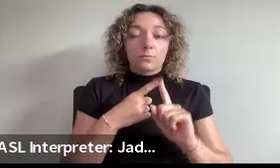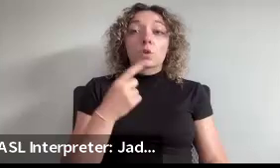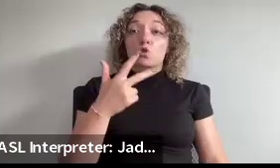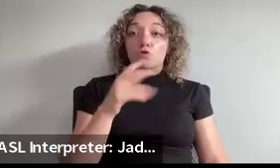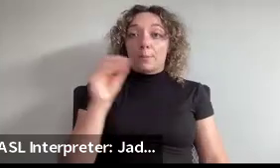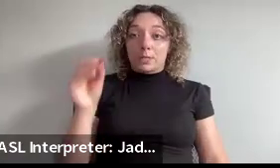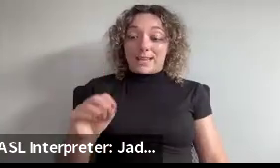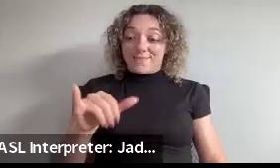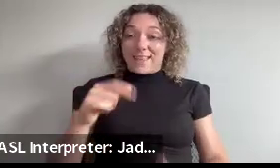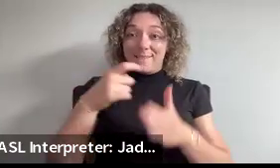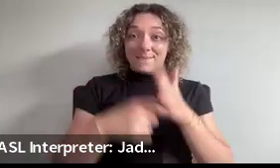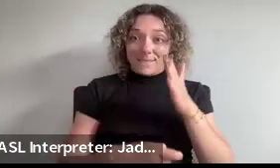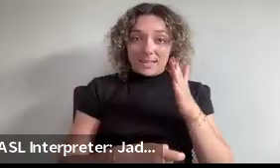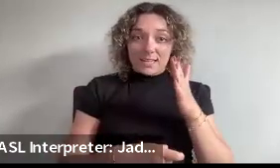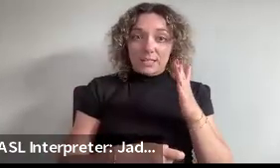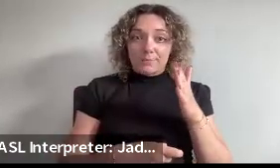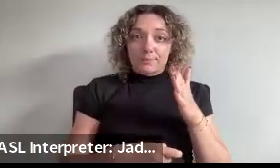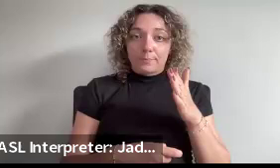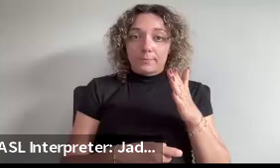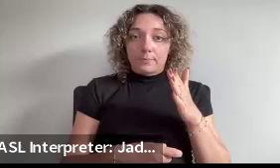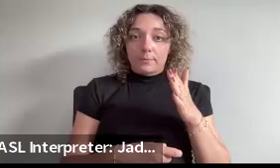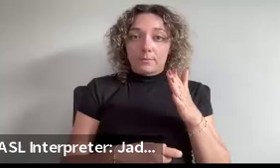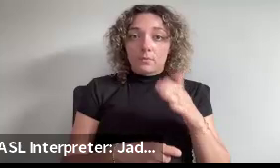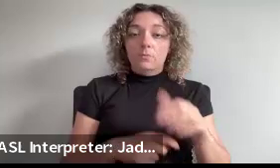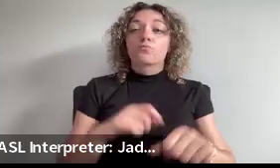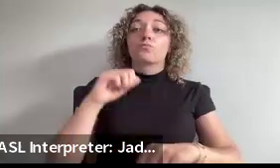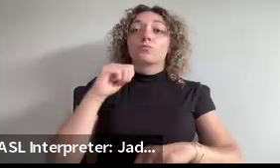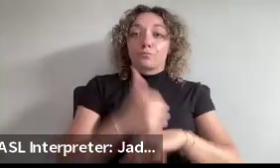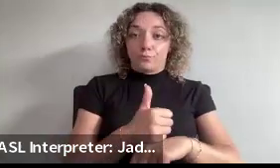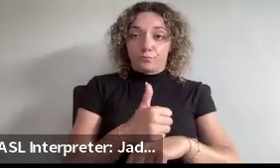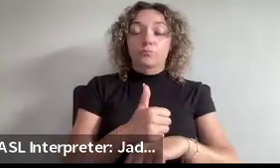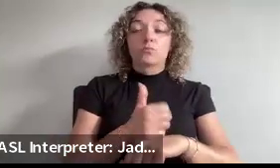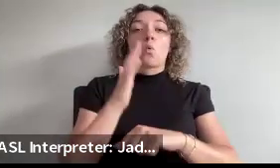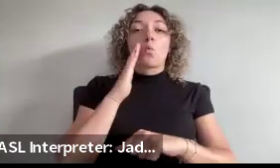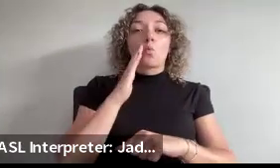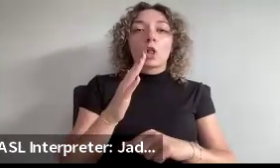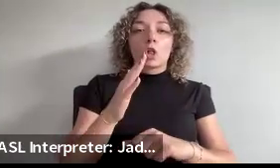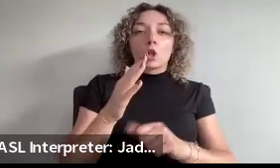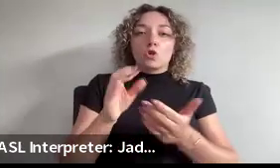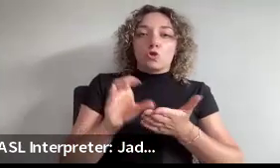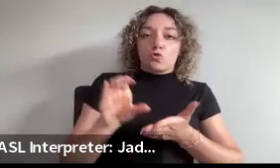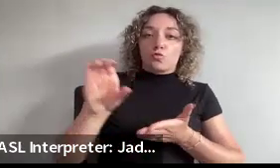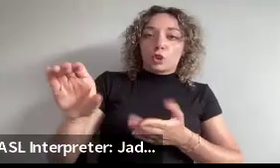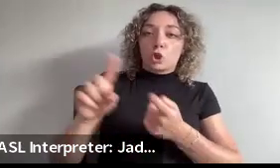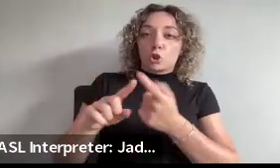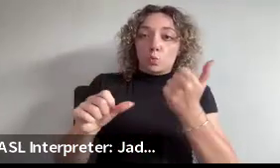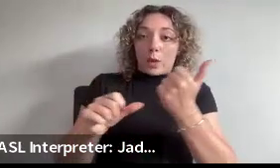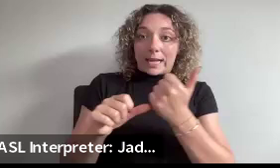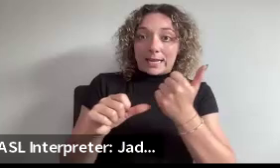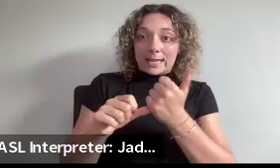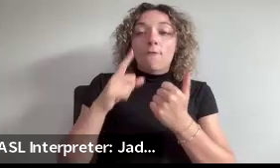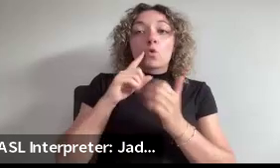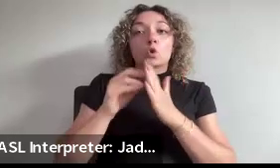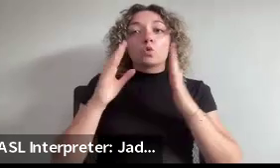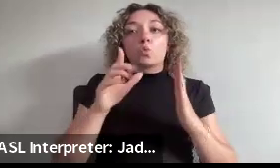fee is being designated as a return to aid for students with financial need. So this